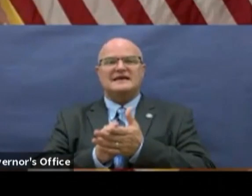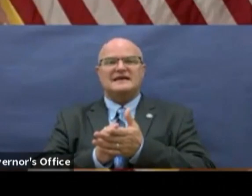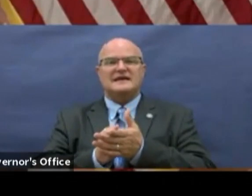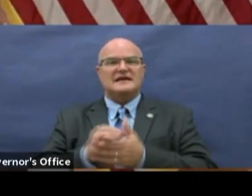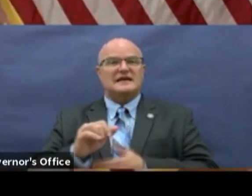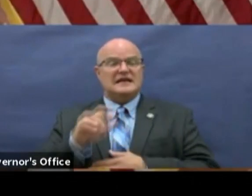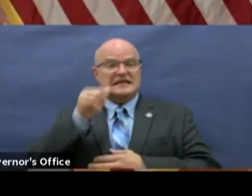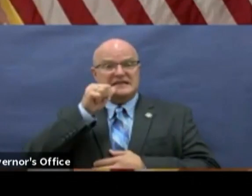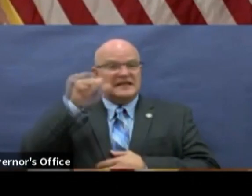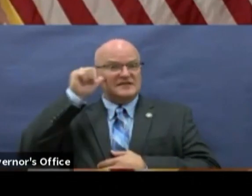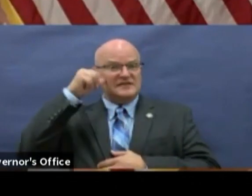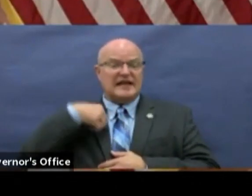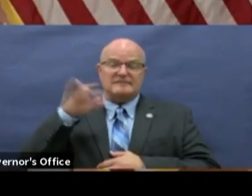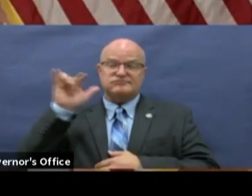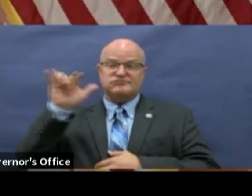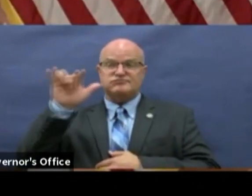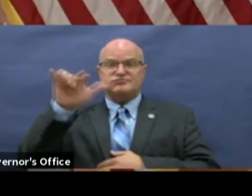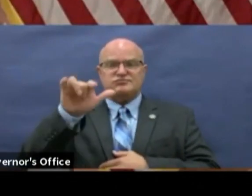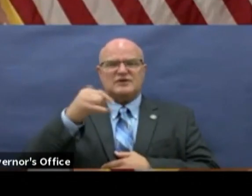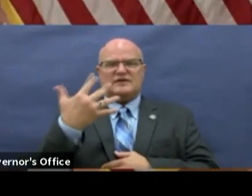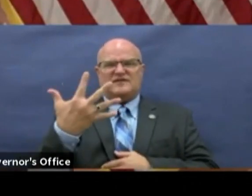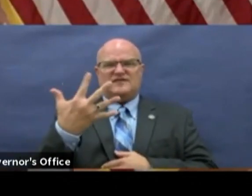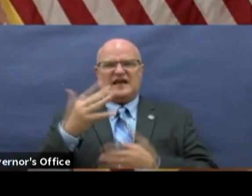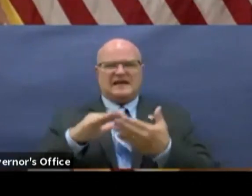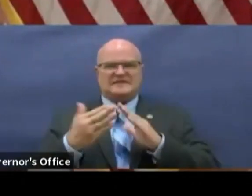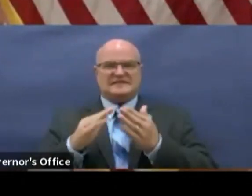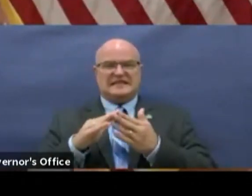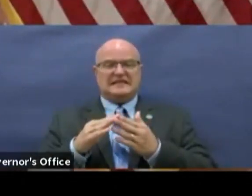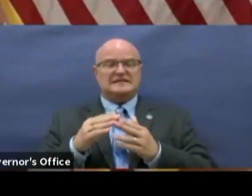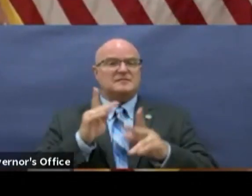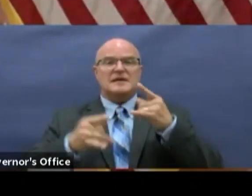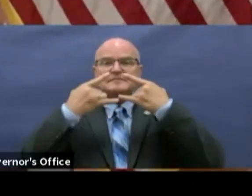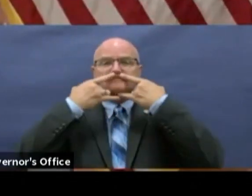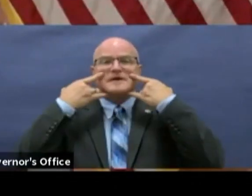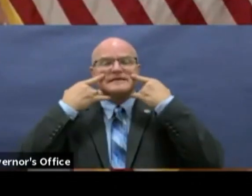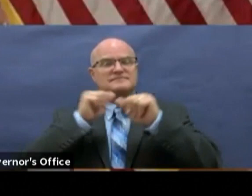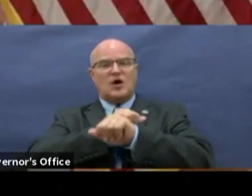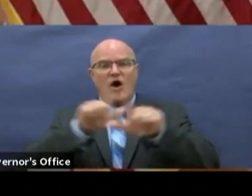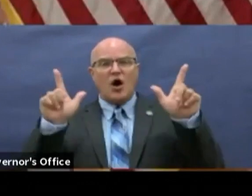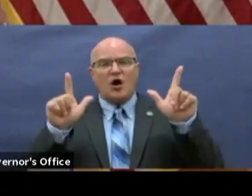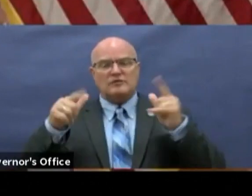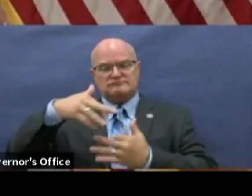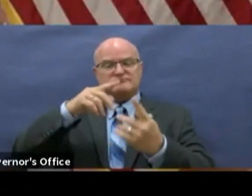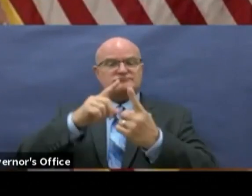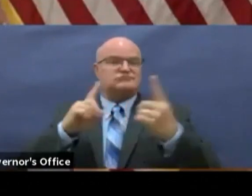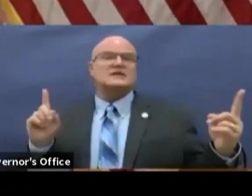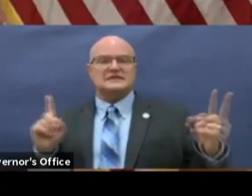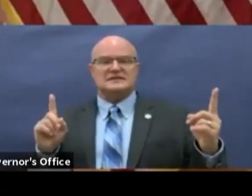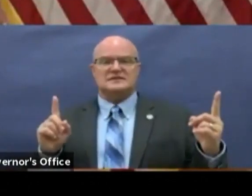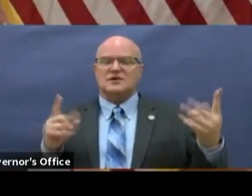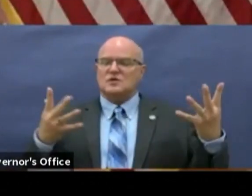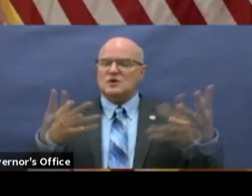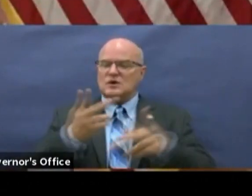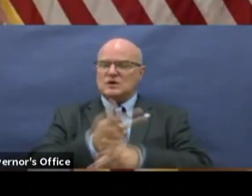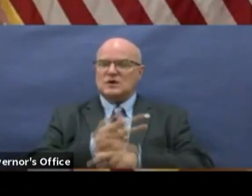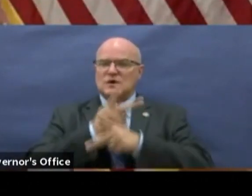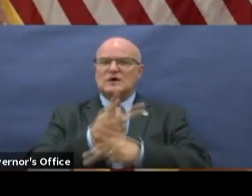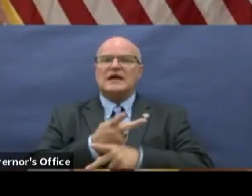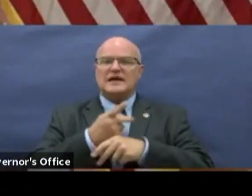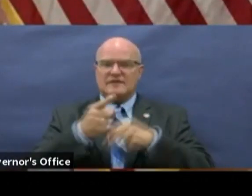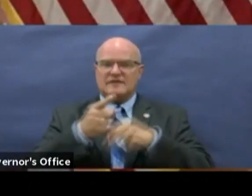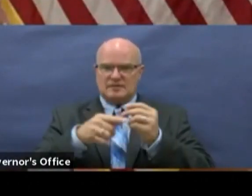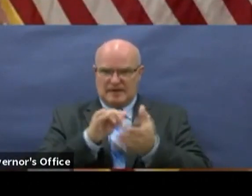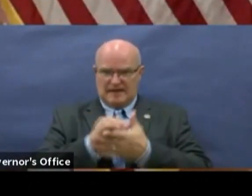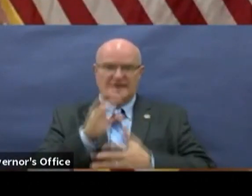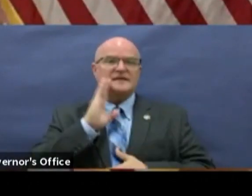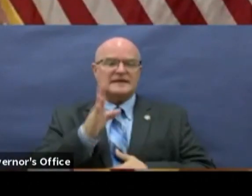everywhere yesterday that I went, I was in 5 different cities. Everybody had a mask on and they were socially distanced. They were very, very careful about that.